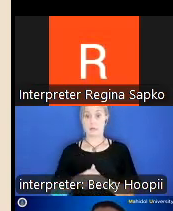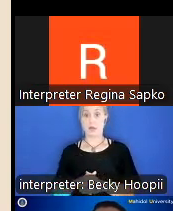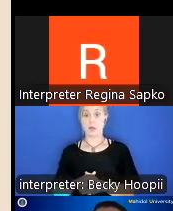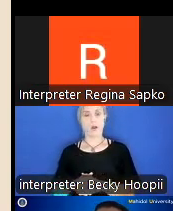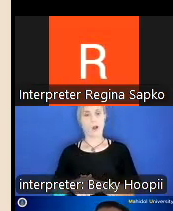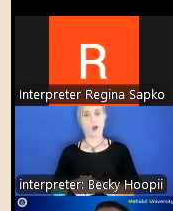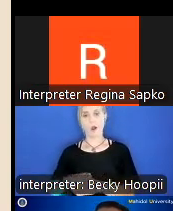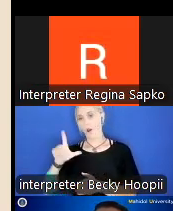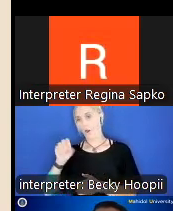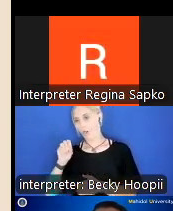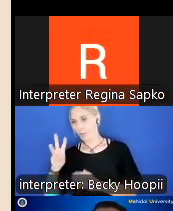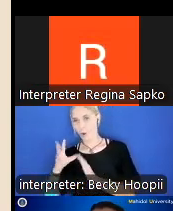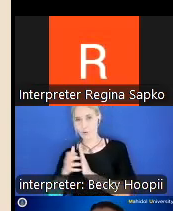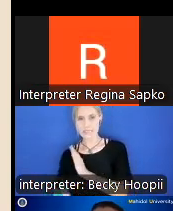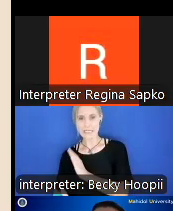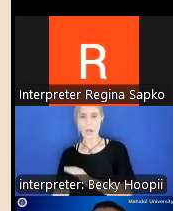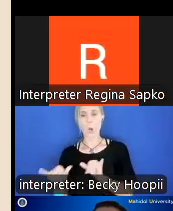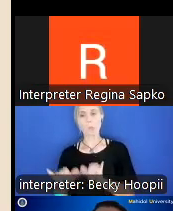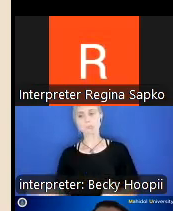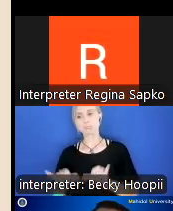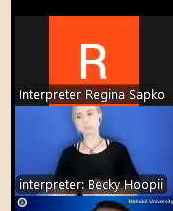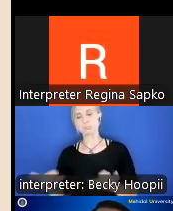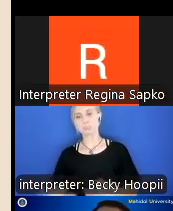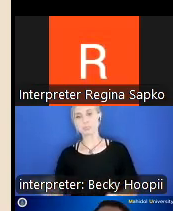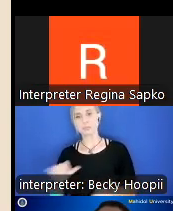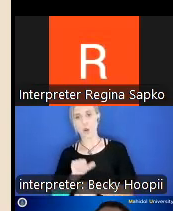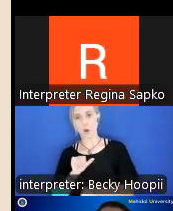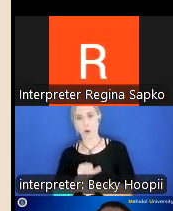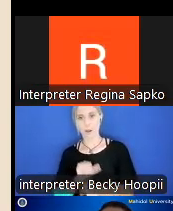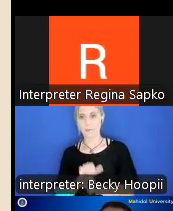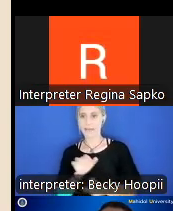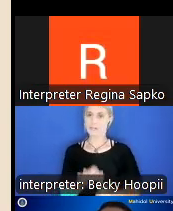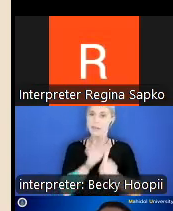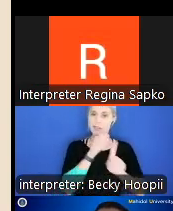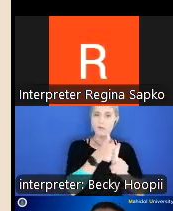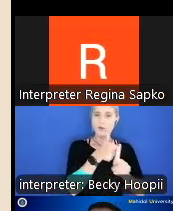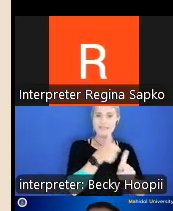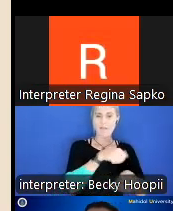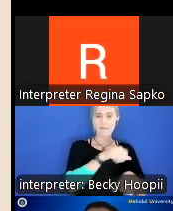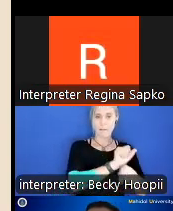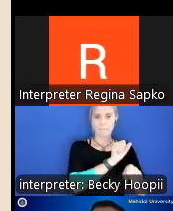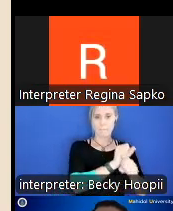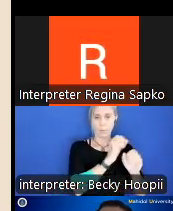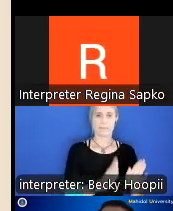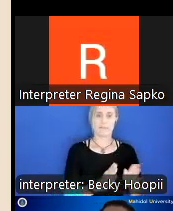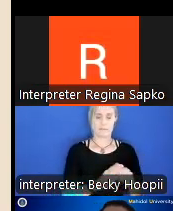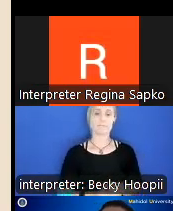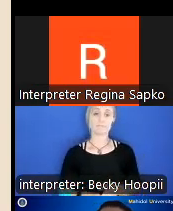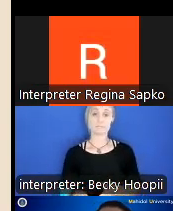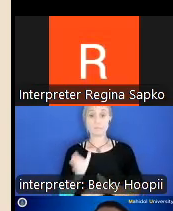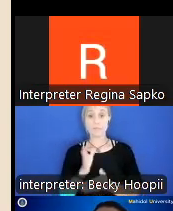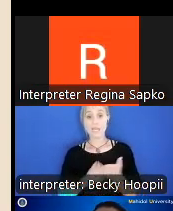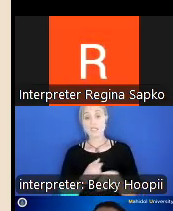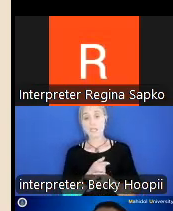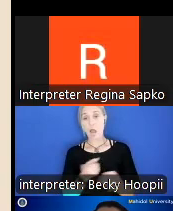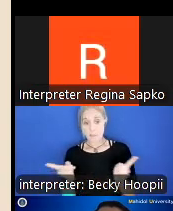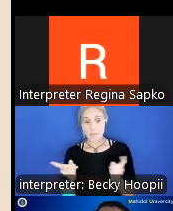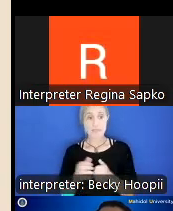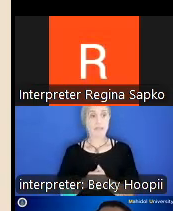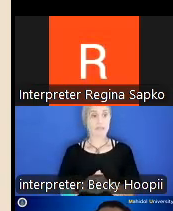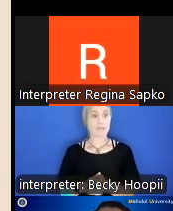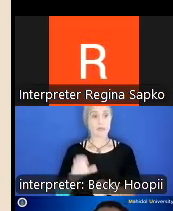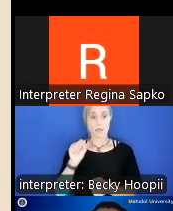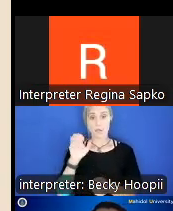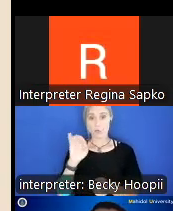job, for example, especially self-employment. And yes, some of them may be social enterprise is